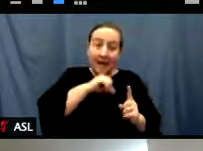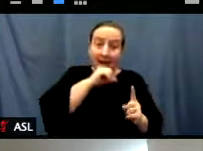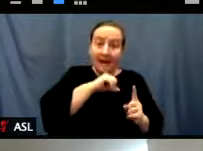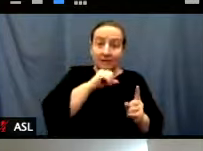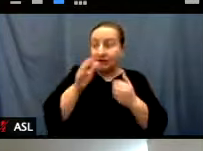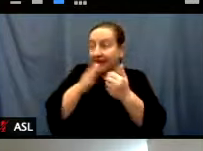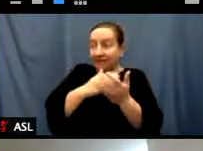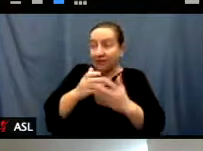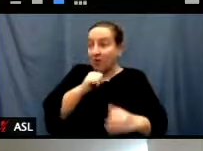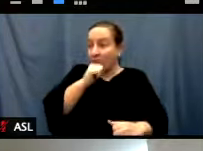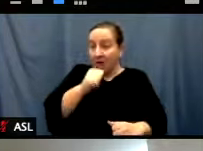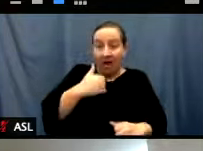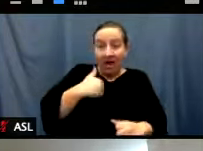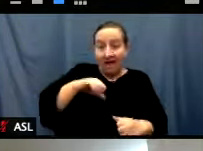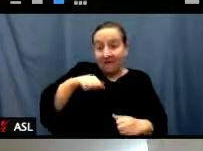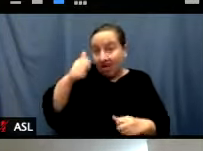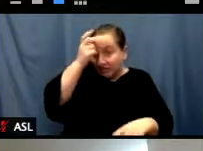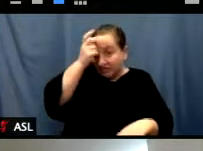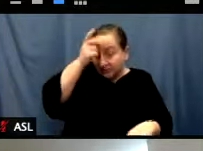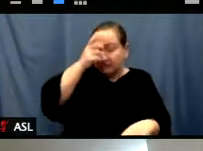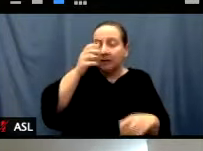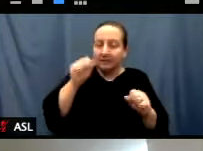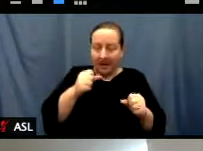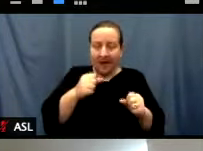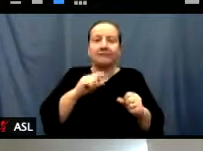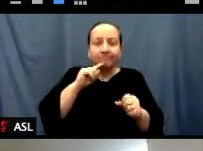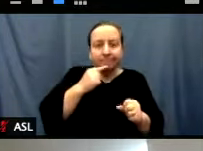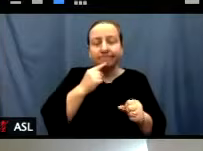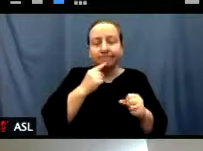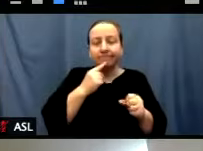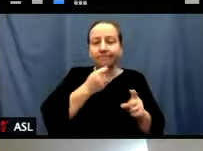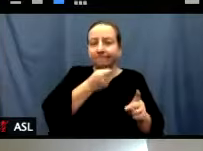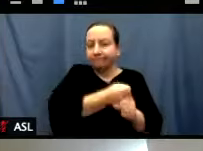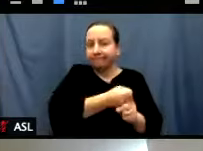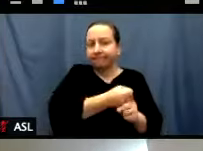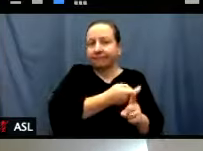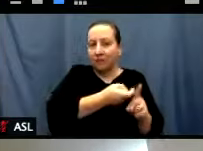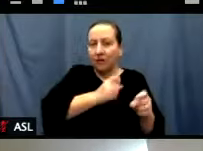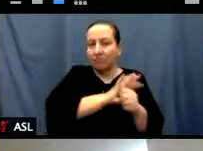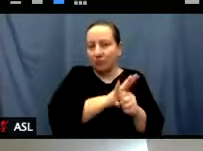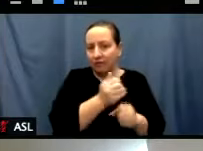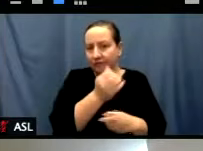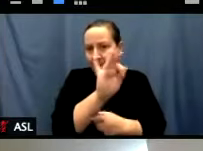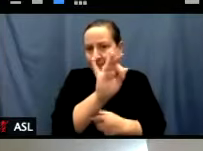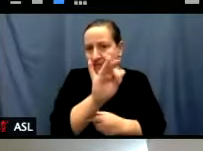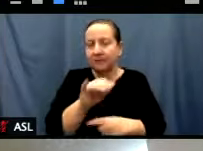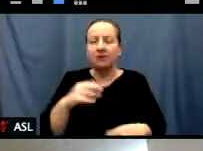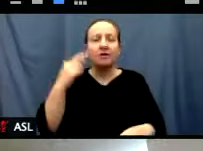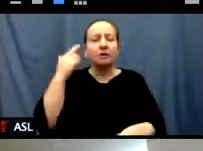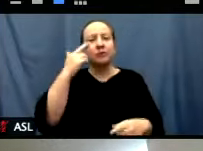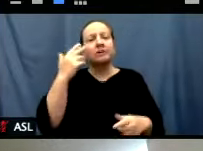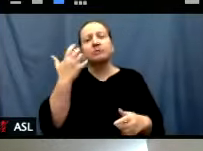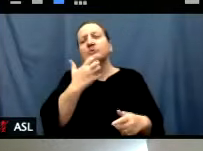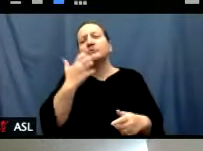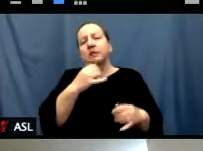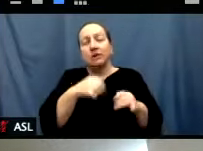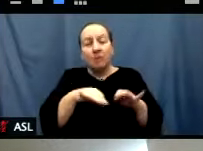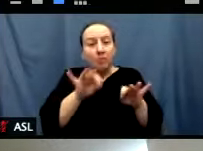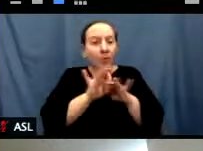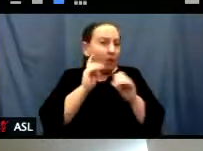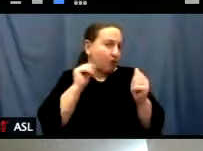disease is a risk factor for severe outcomes due to COVID. And so it's why it's really important for all of